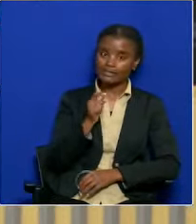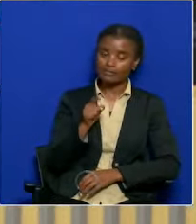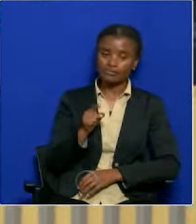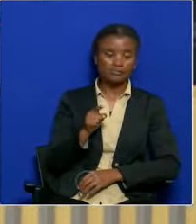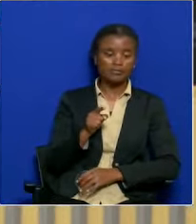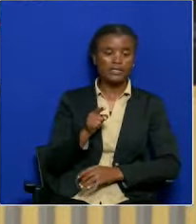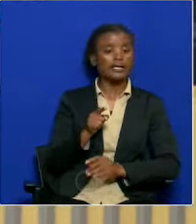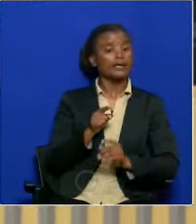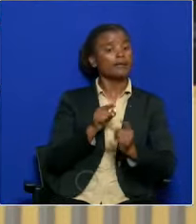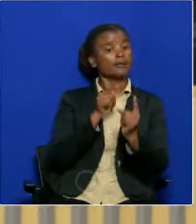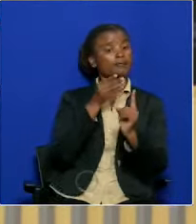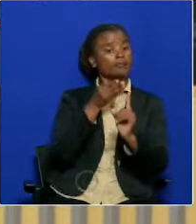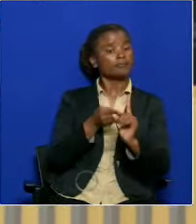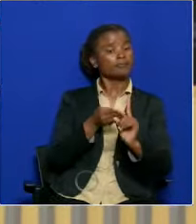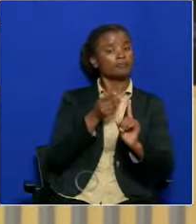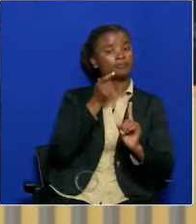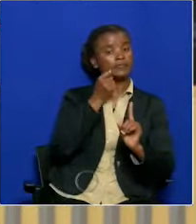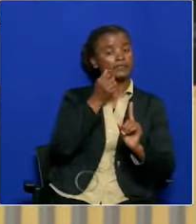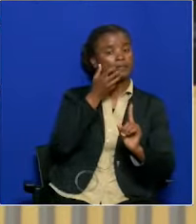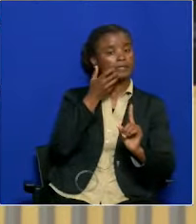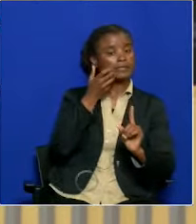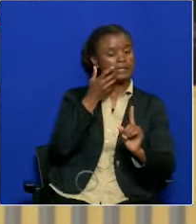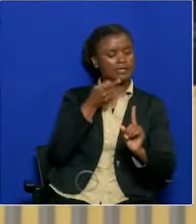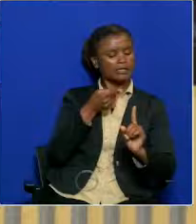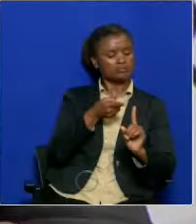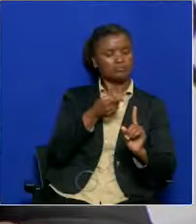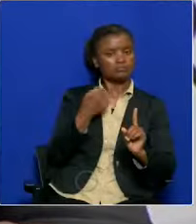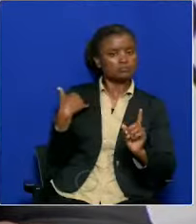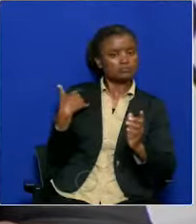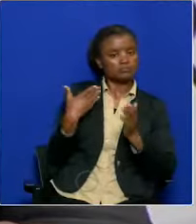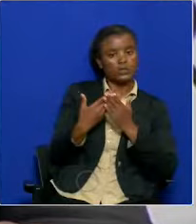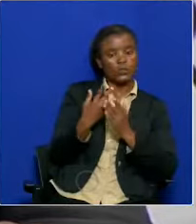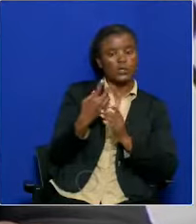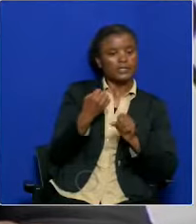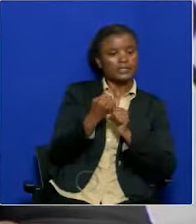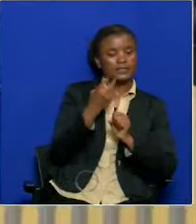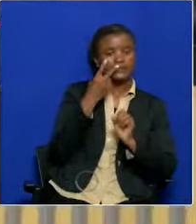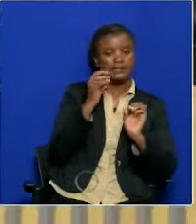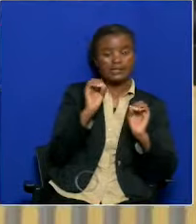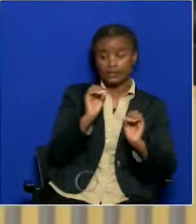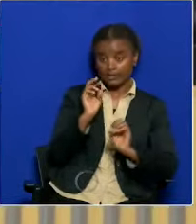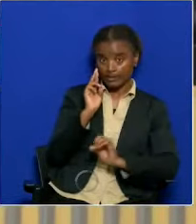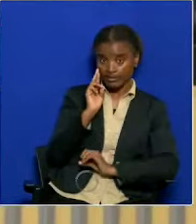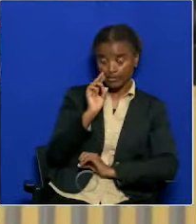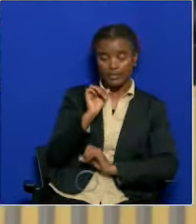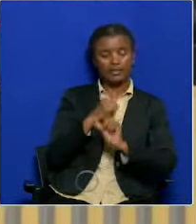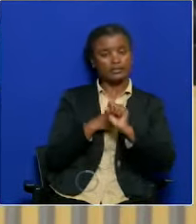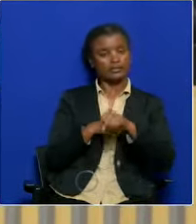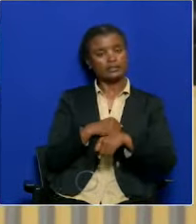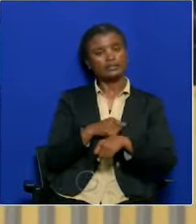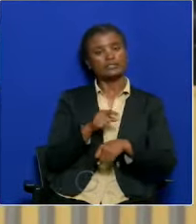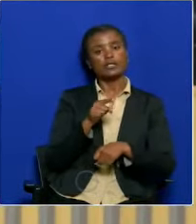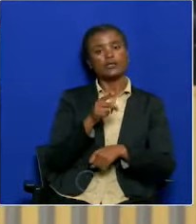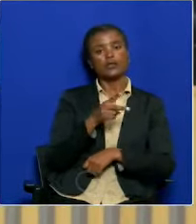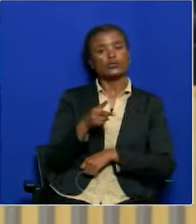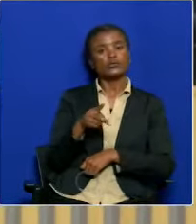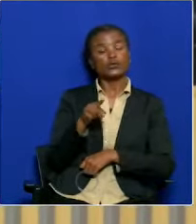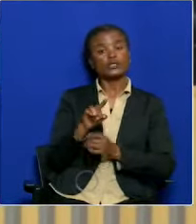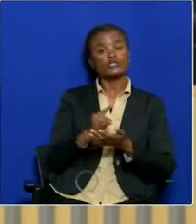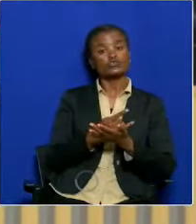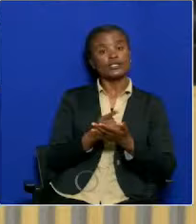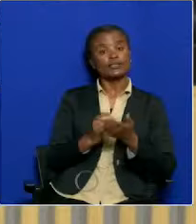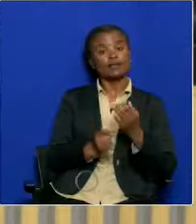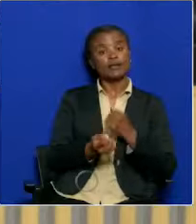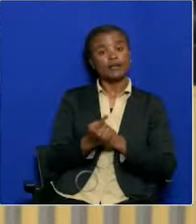for over a year. Remember that was your evidence? Yes. Yes. And then what happens in that chat is